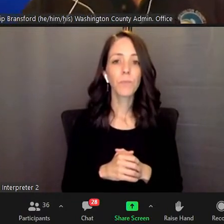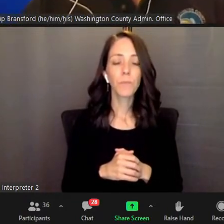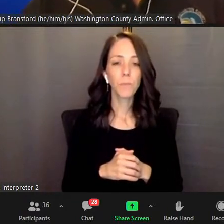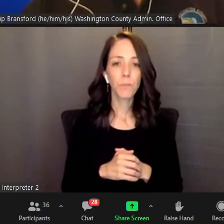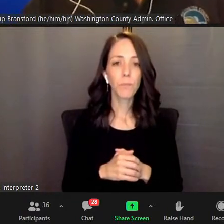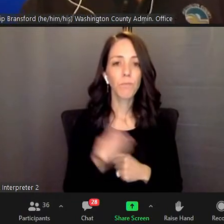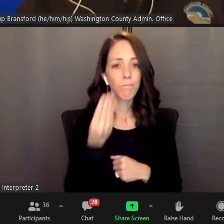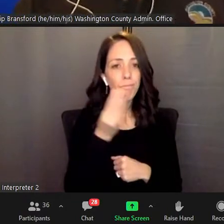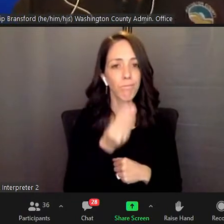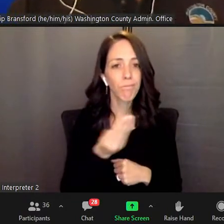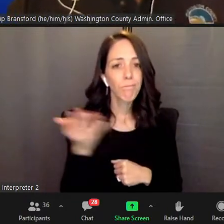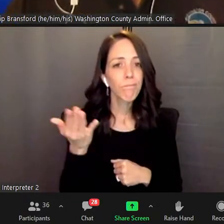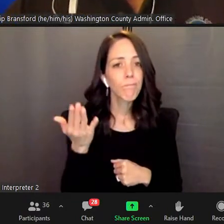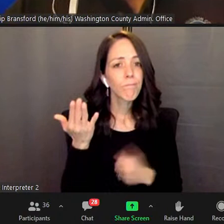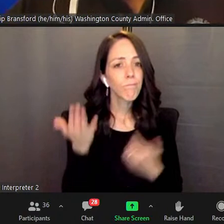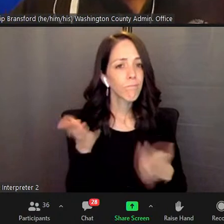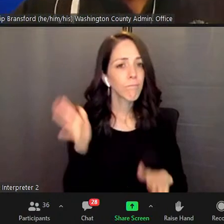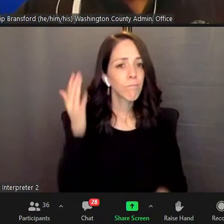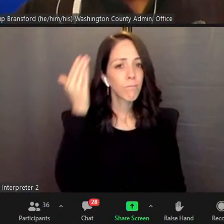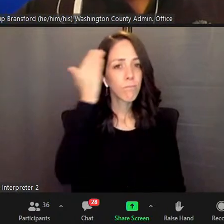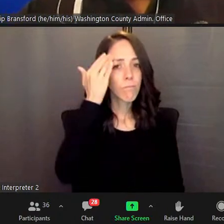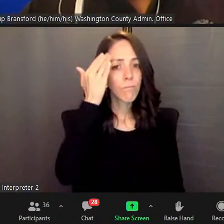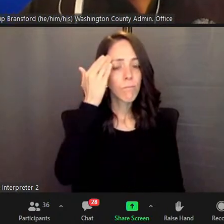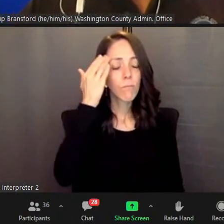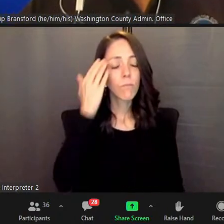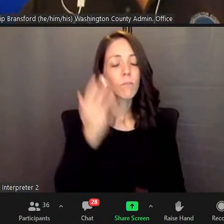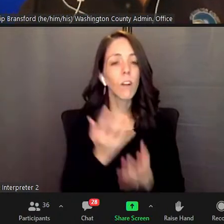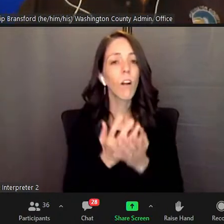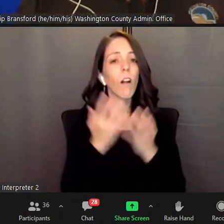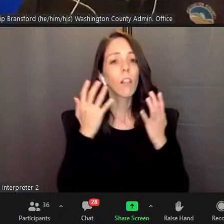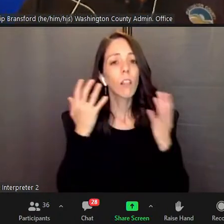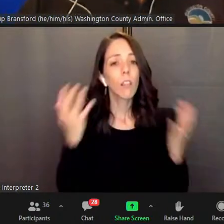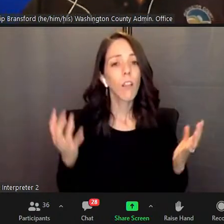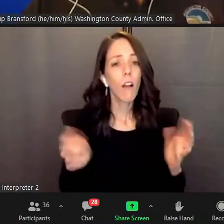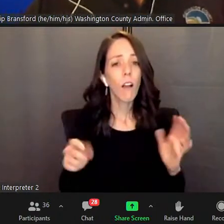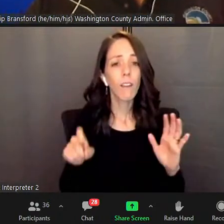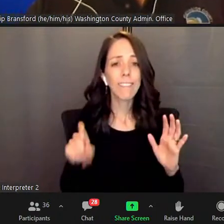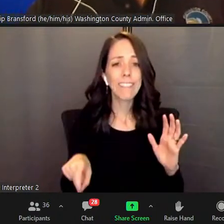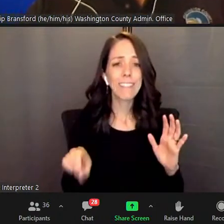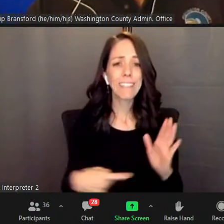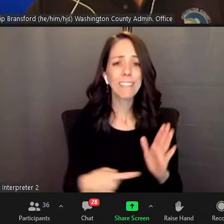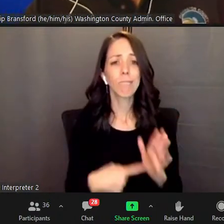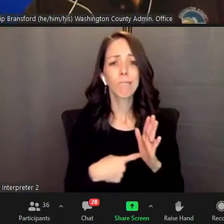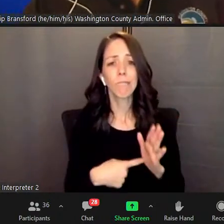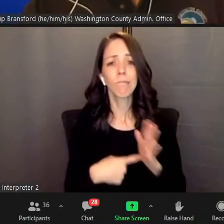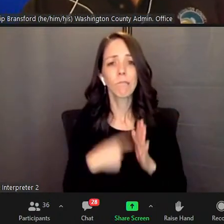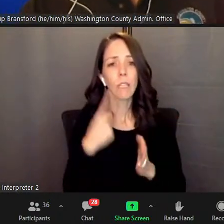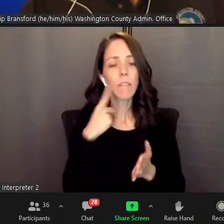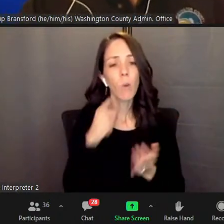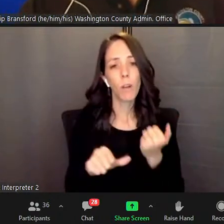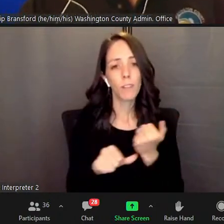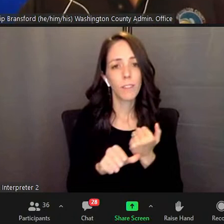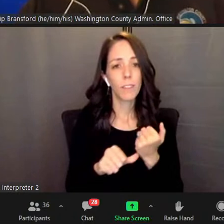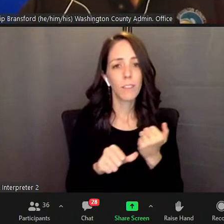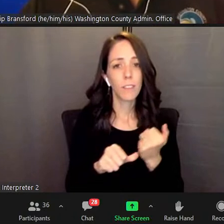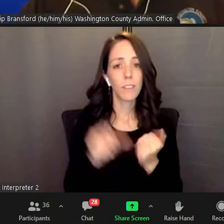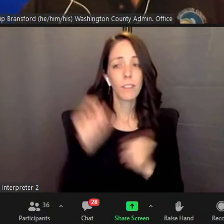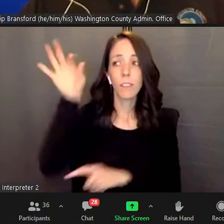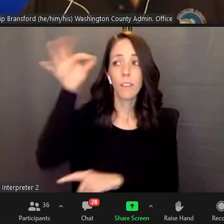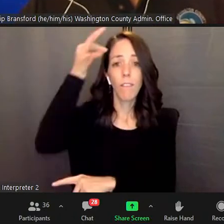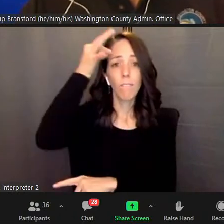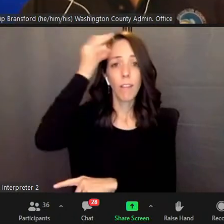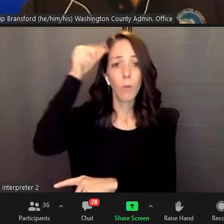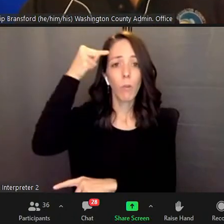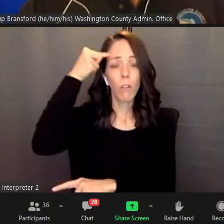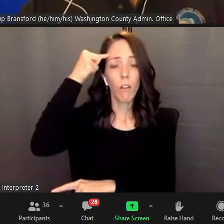is an overwhelming need for assistance. The federal government has provided certain